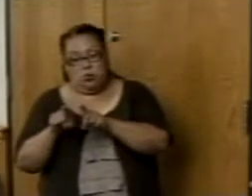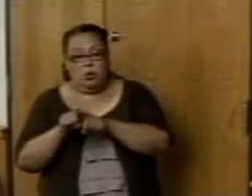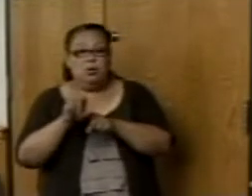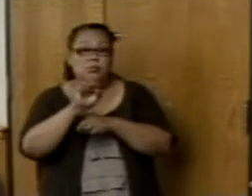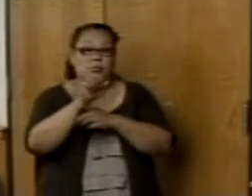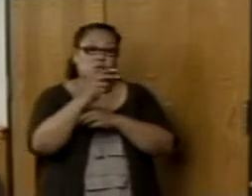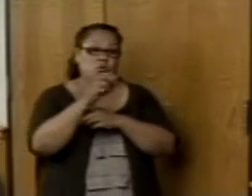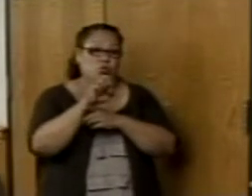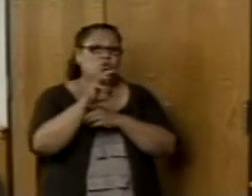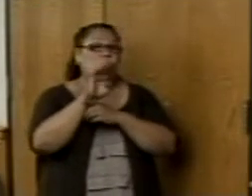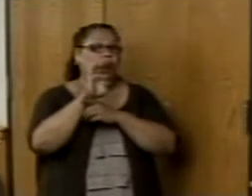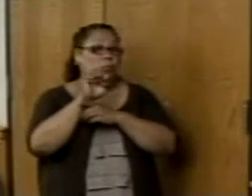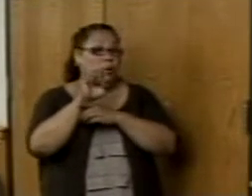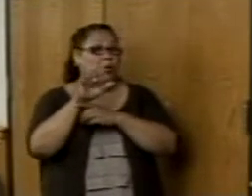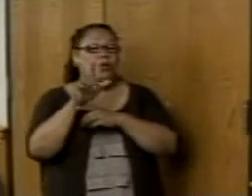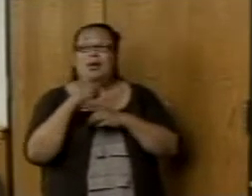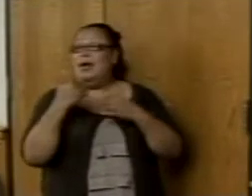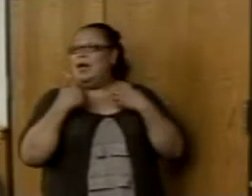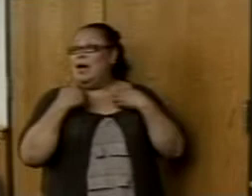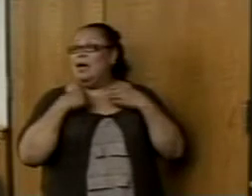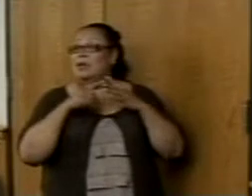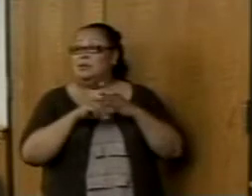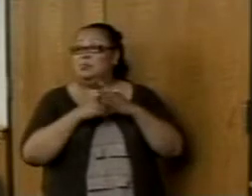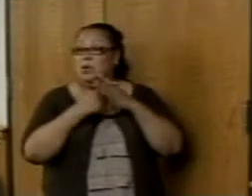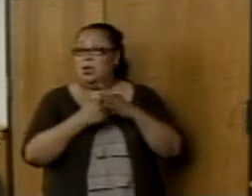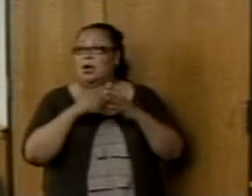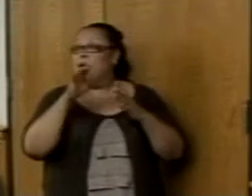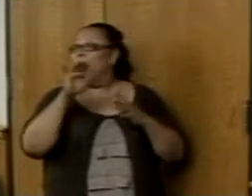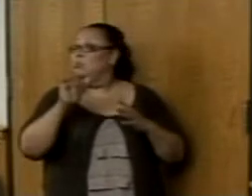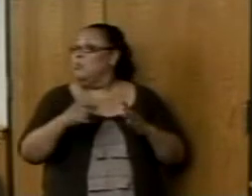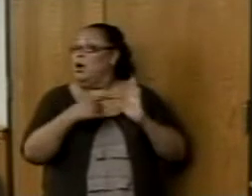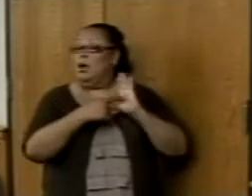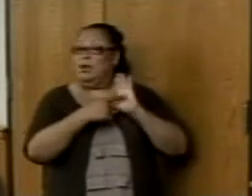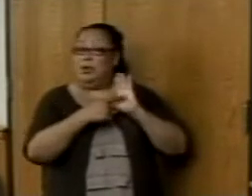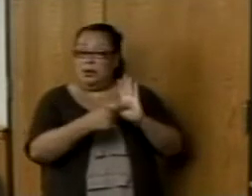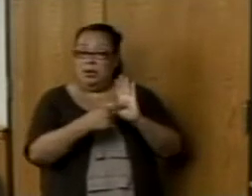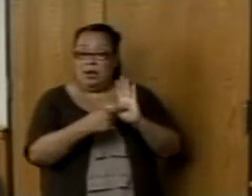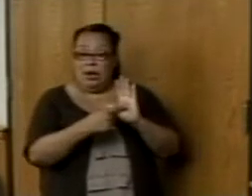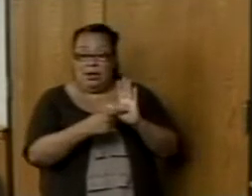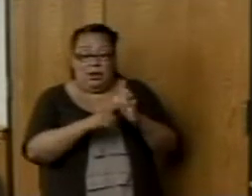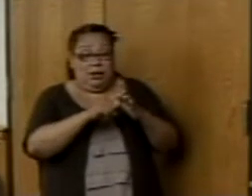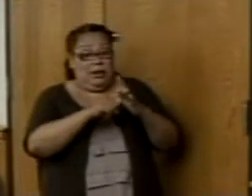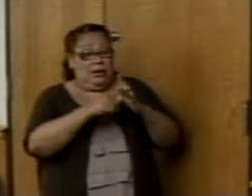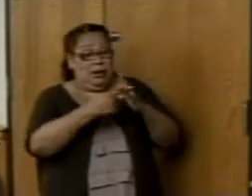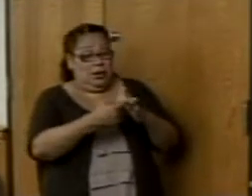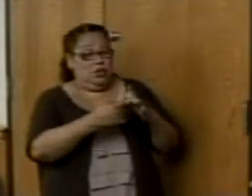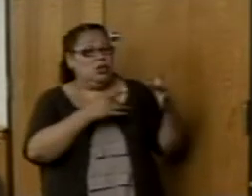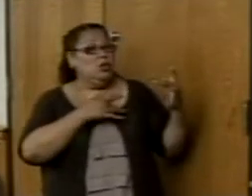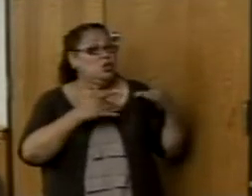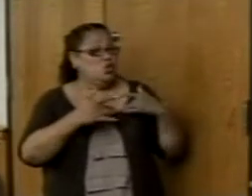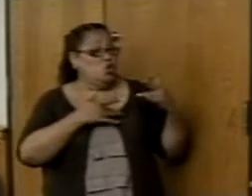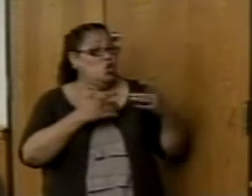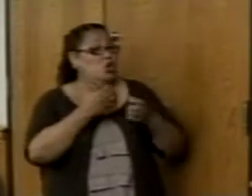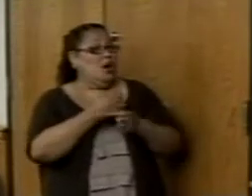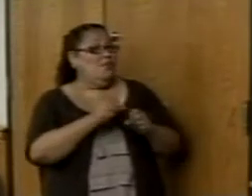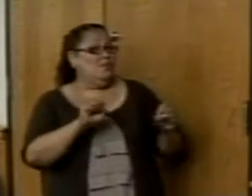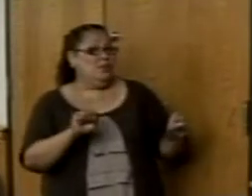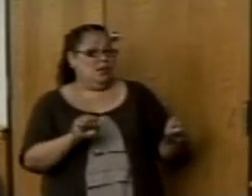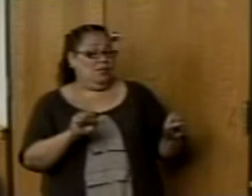Shergold has begun by indicating initially that this is a concern of safety.